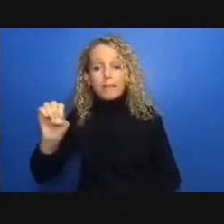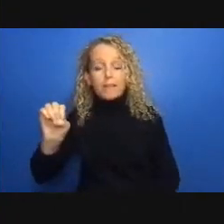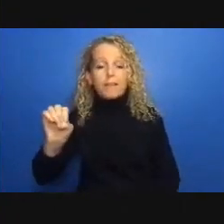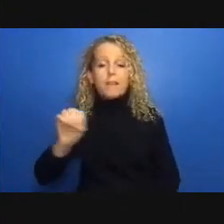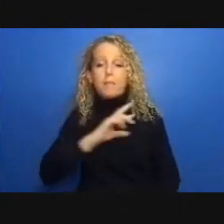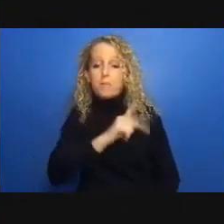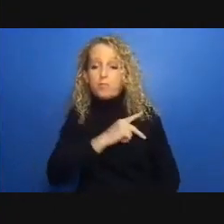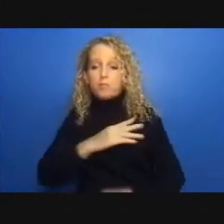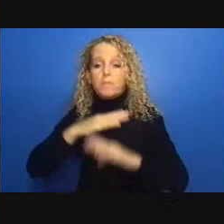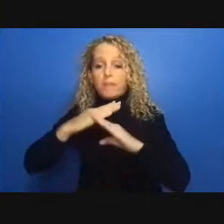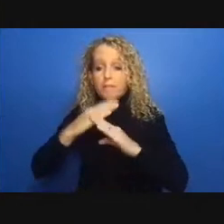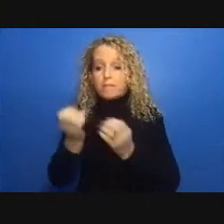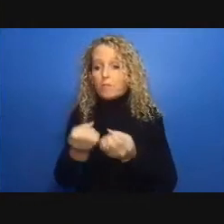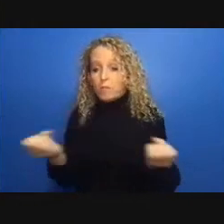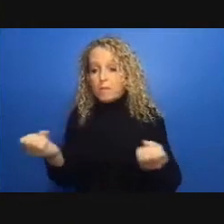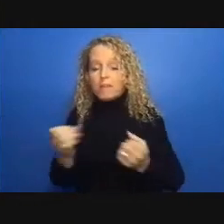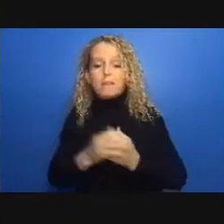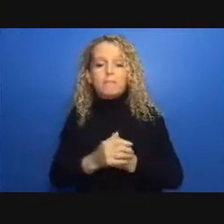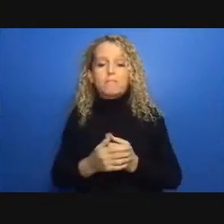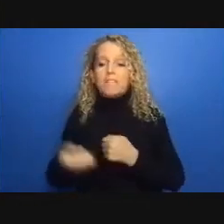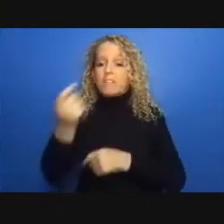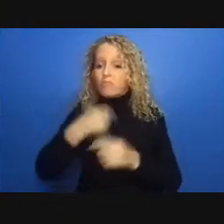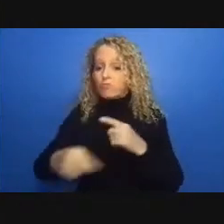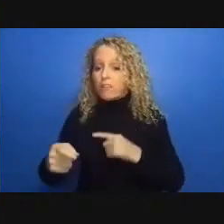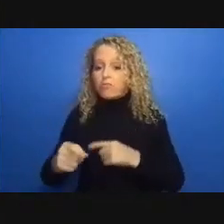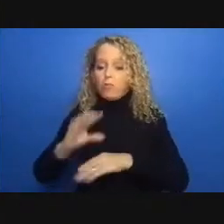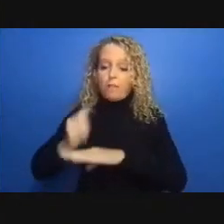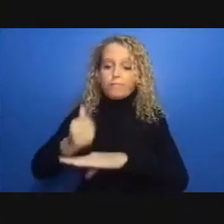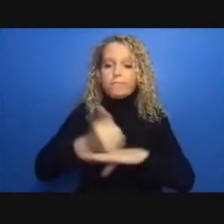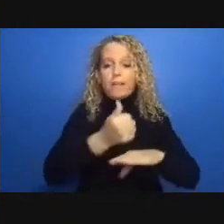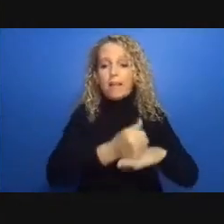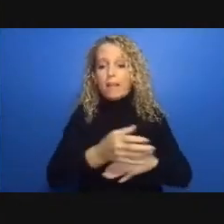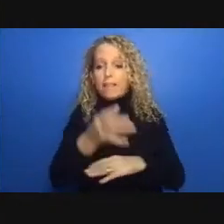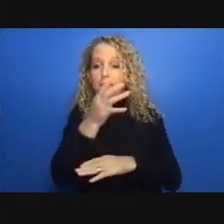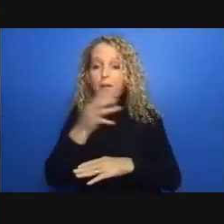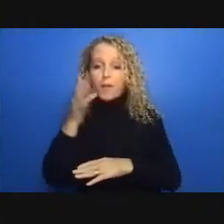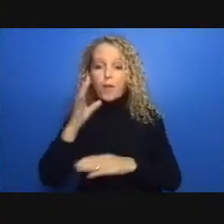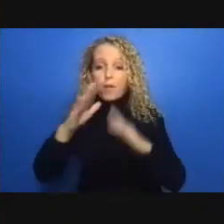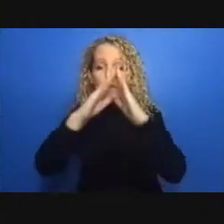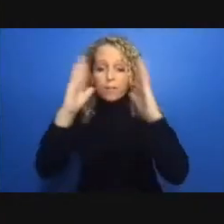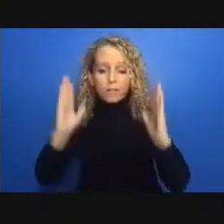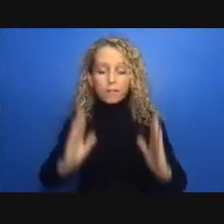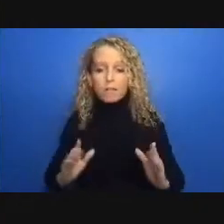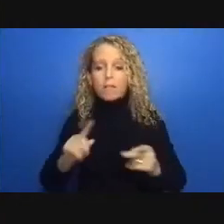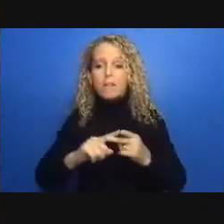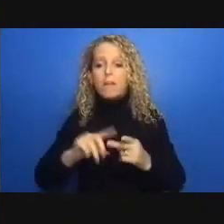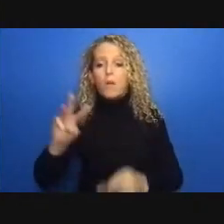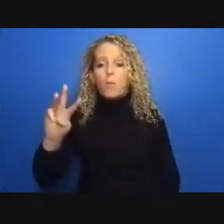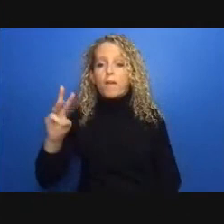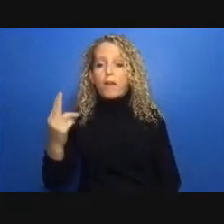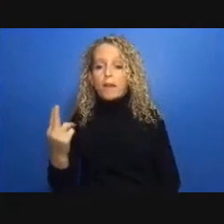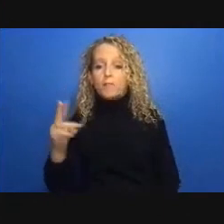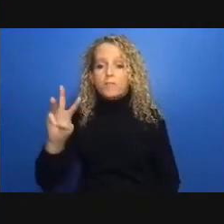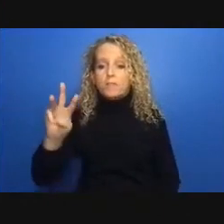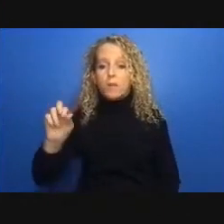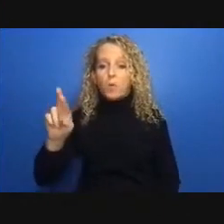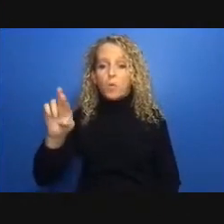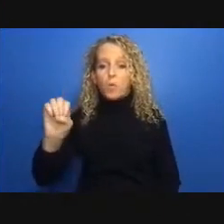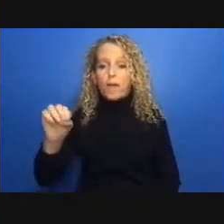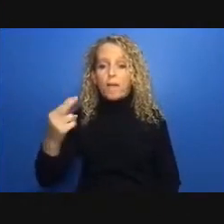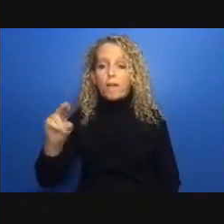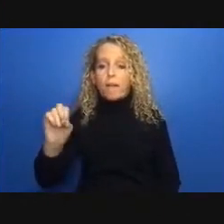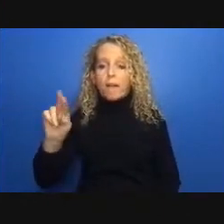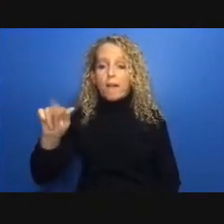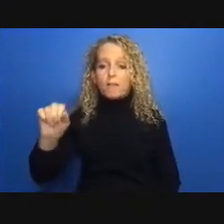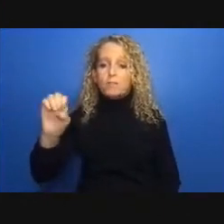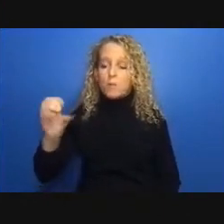changing the infrastructure in their barns and their warehouses so that they could ensure the health and safety of their families and their workers and their